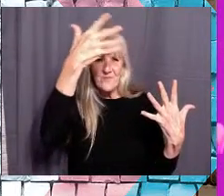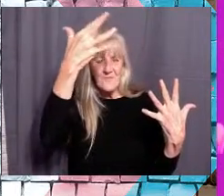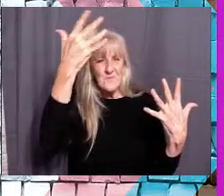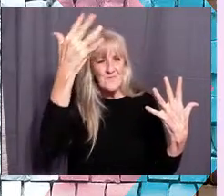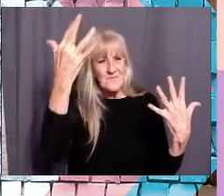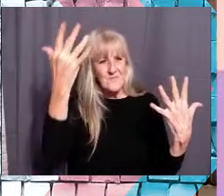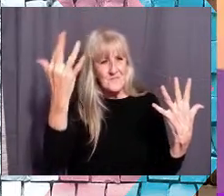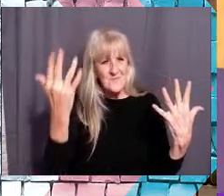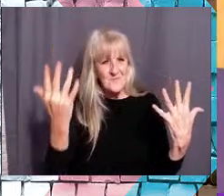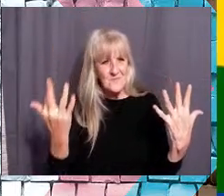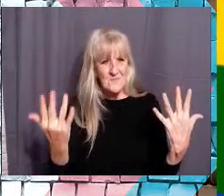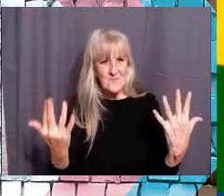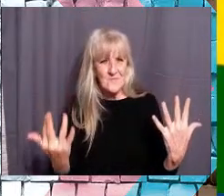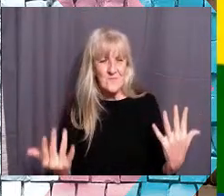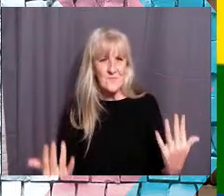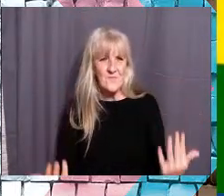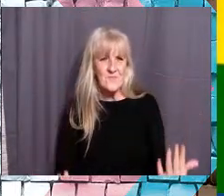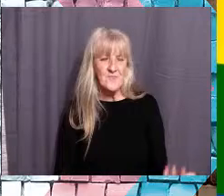rainbow.